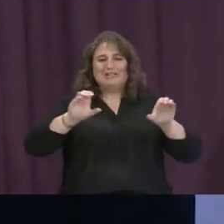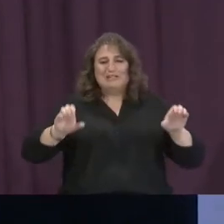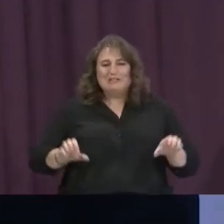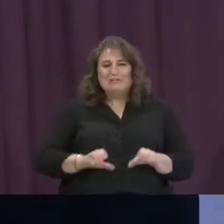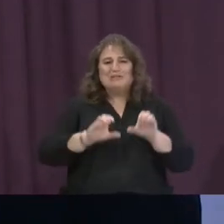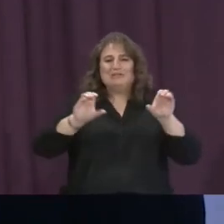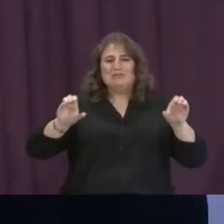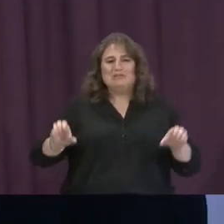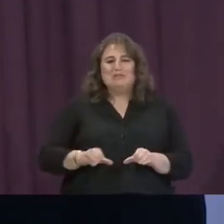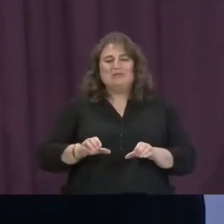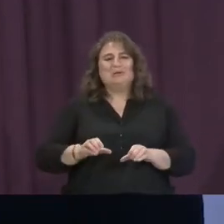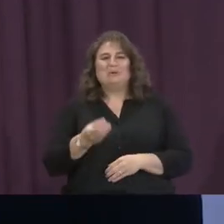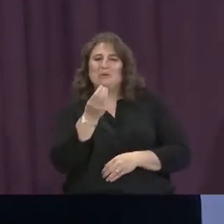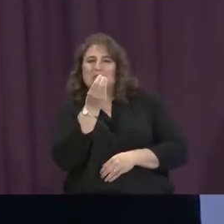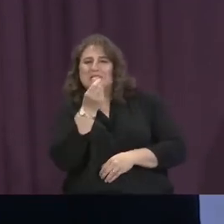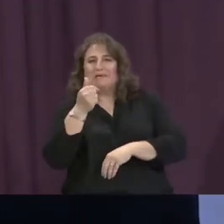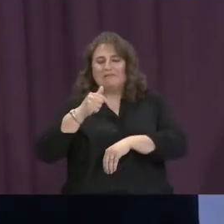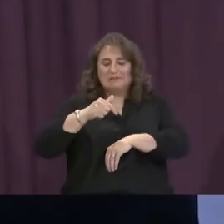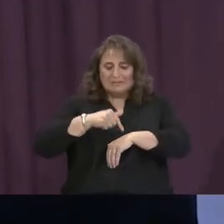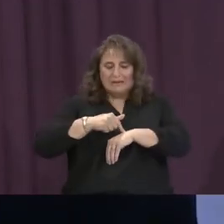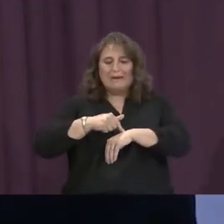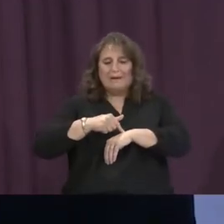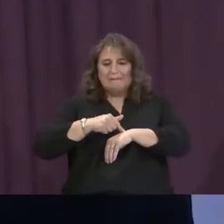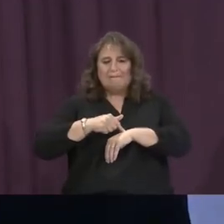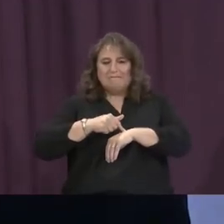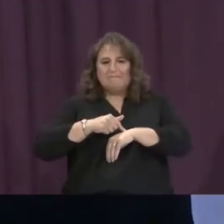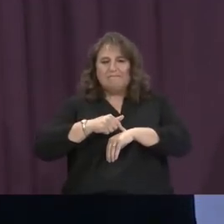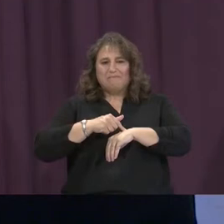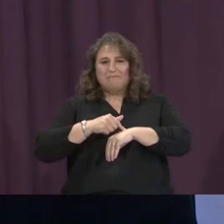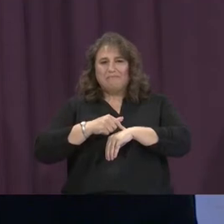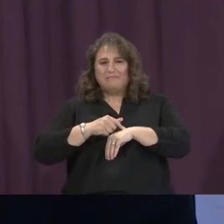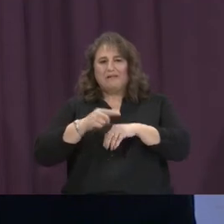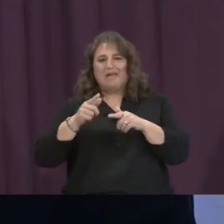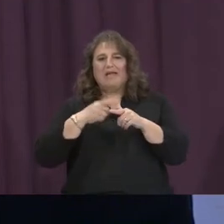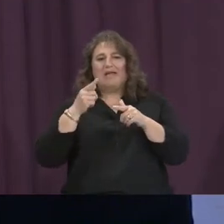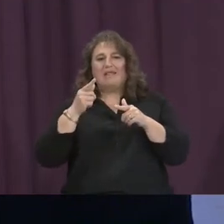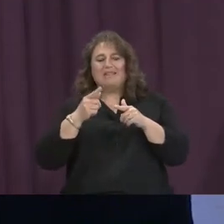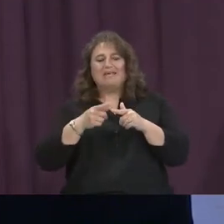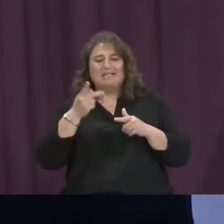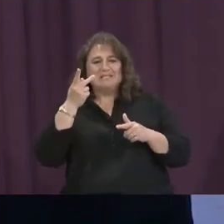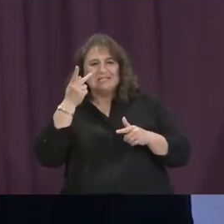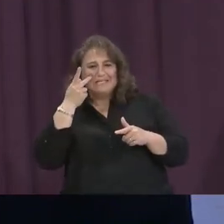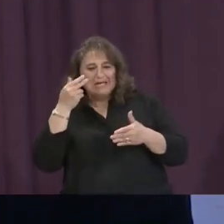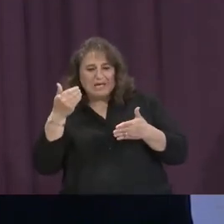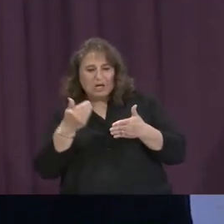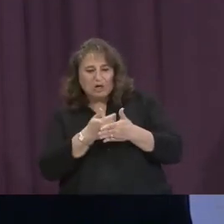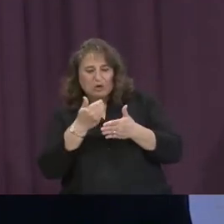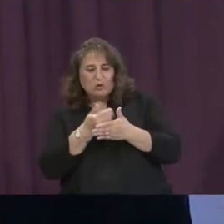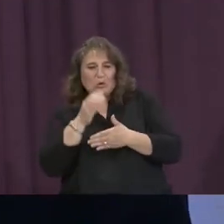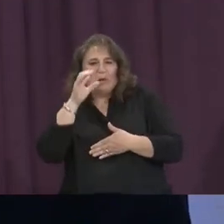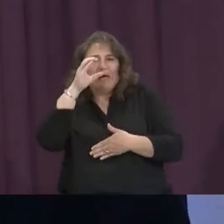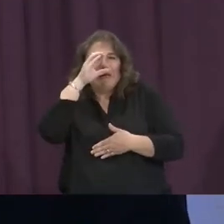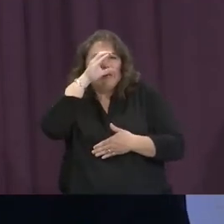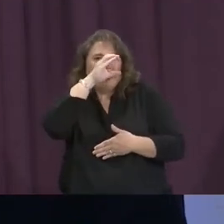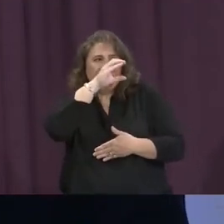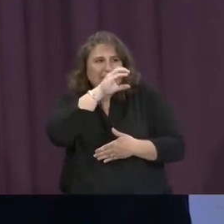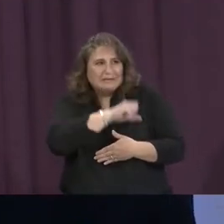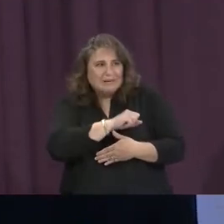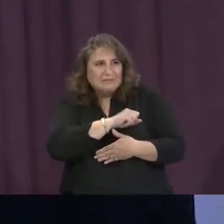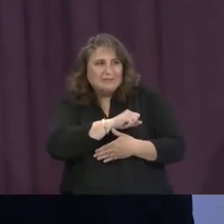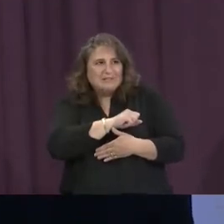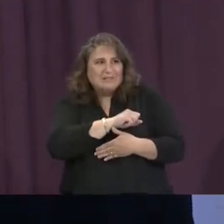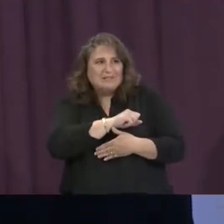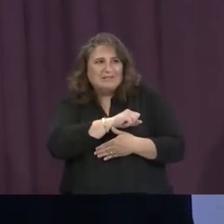several times. Because I think then you, you would uncover some other assumptions that you might have. Because I did that